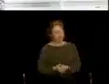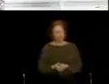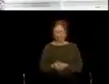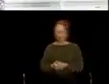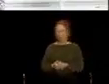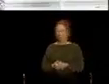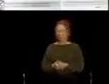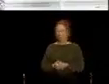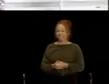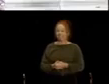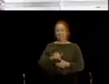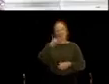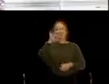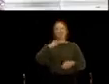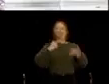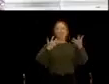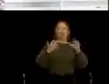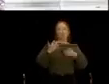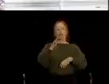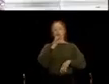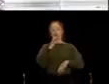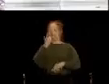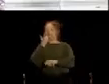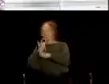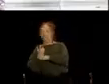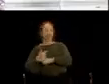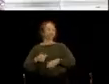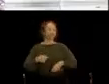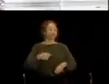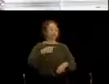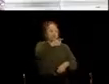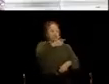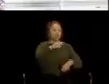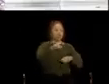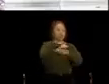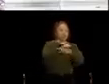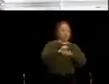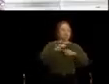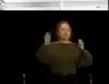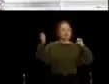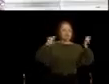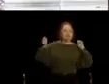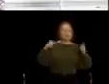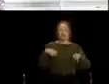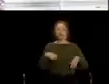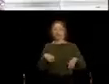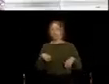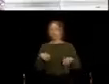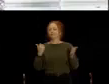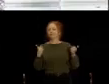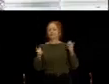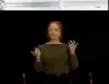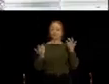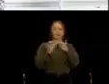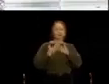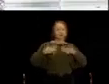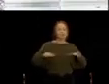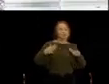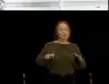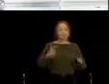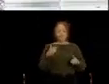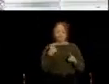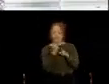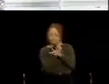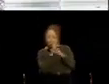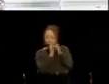my sister and we were like, practicing cheers or trying to match outfits, I was like, okay, I'm gonna figure out how we can do this.